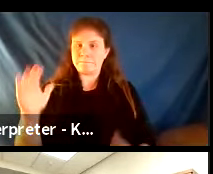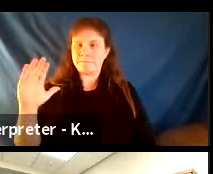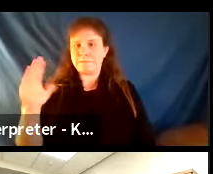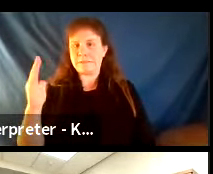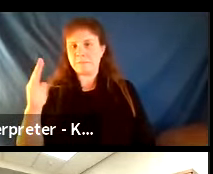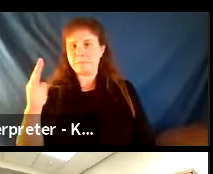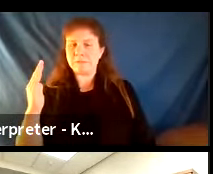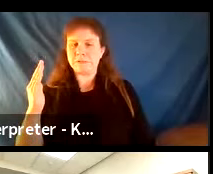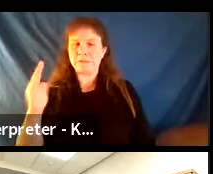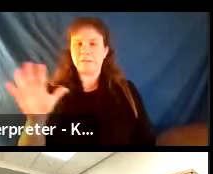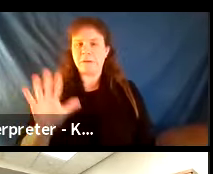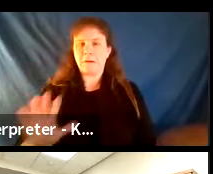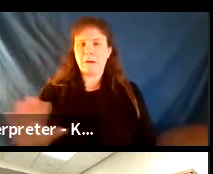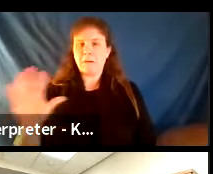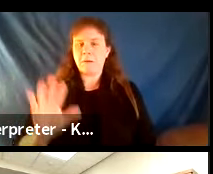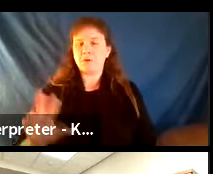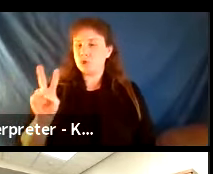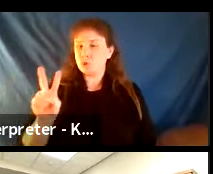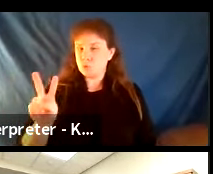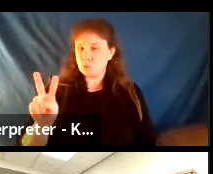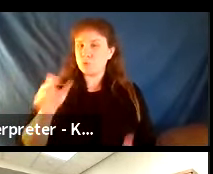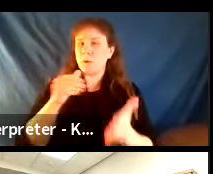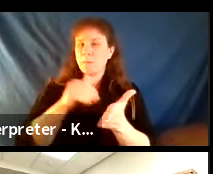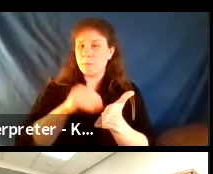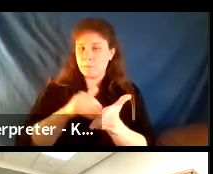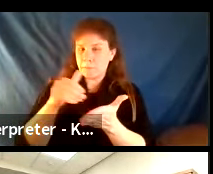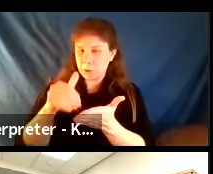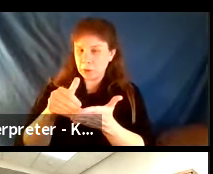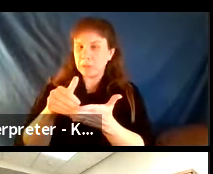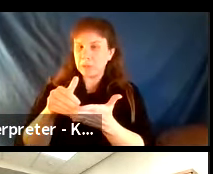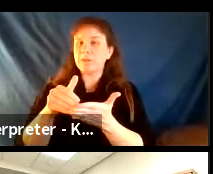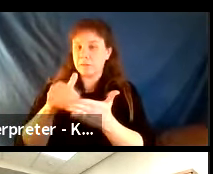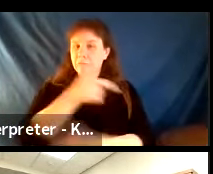somewhere in the range of 2 million doses for California in January.